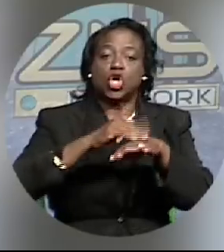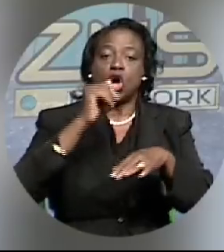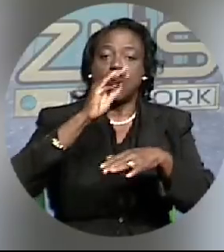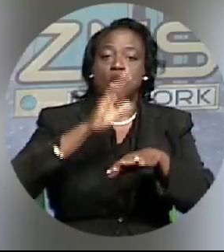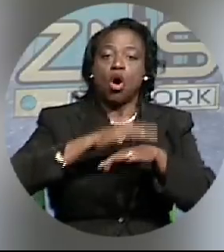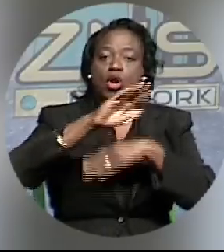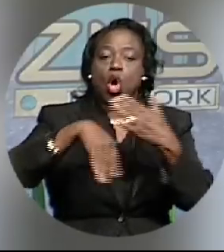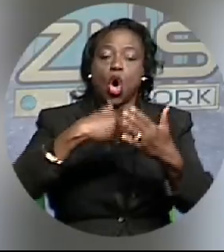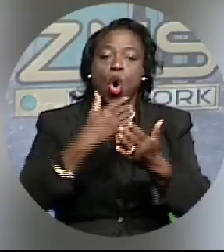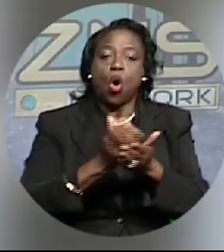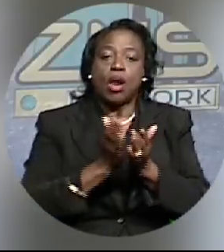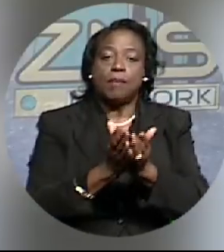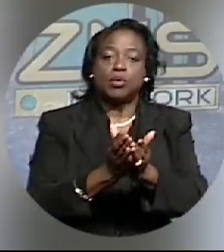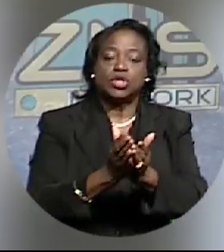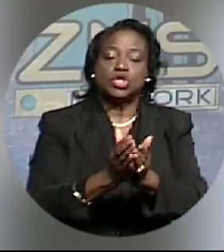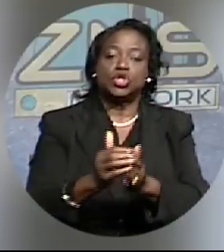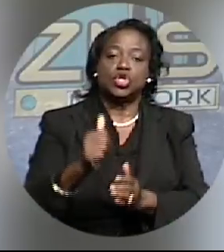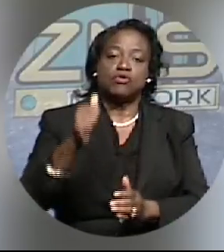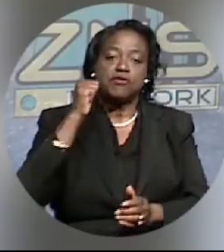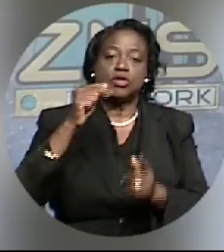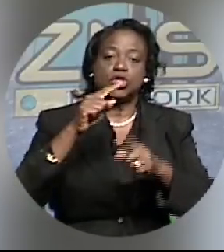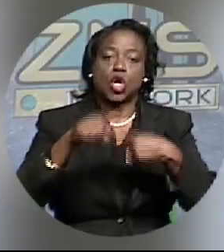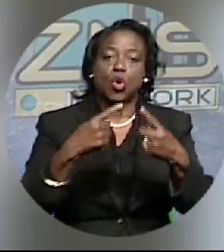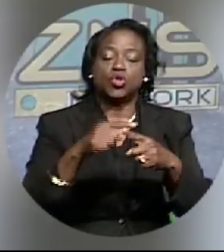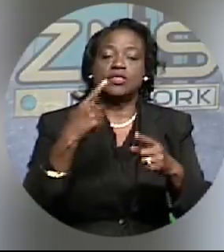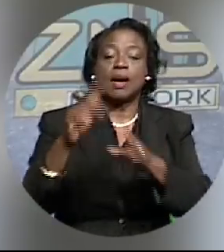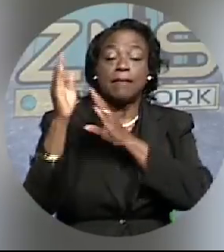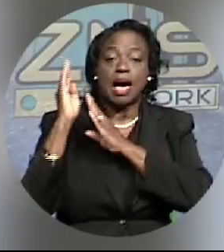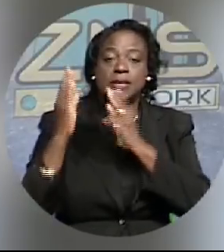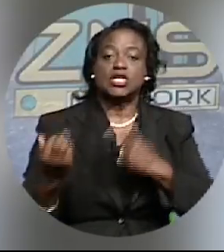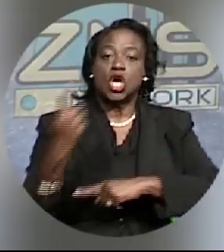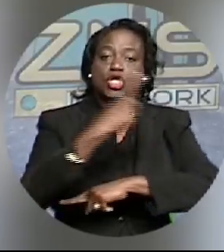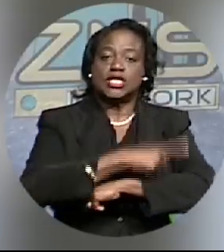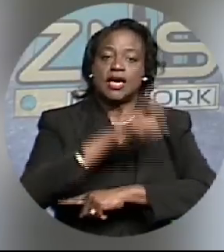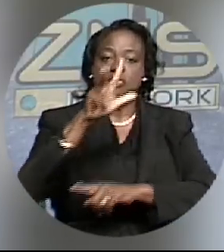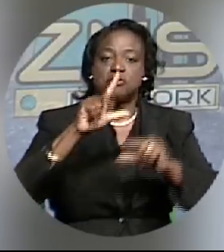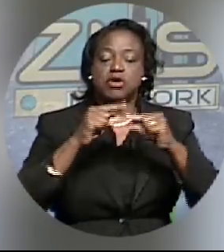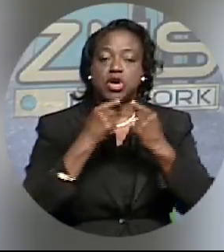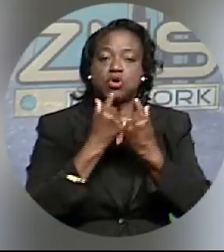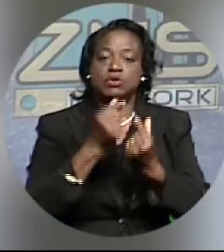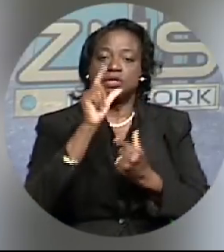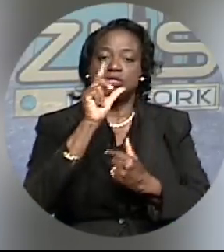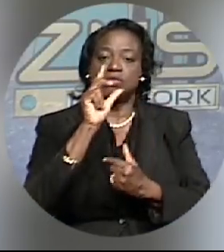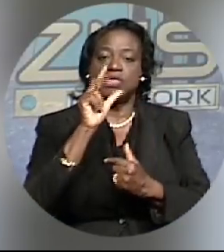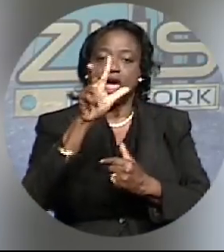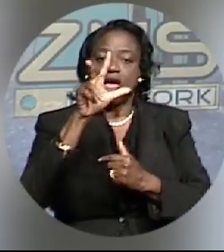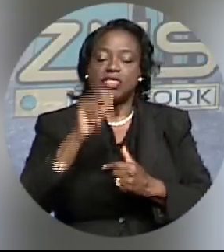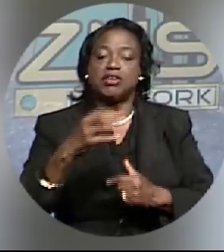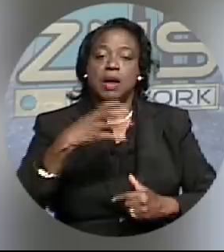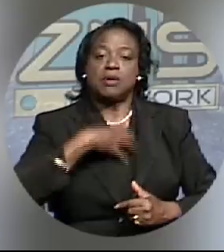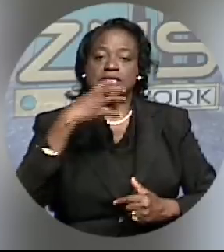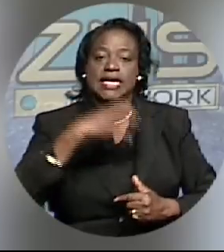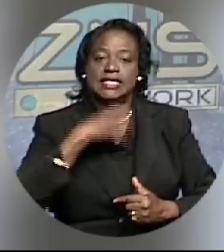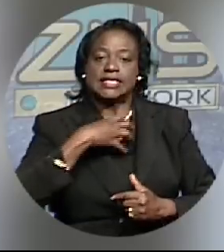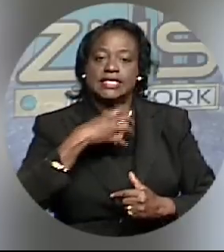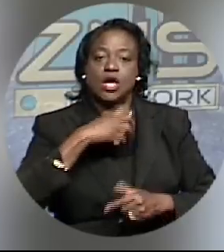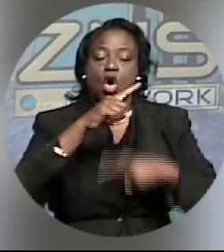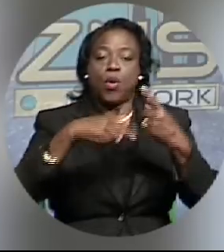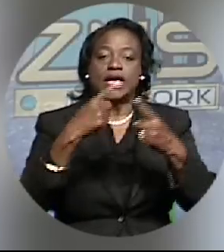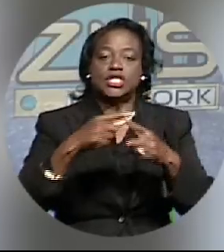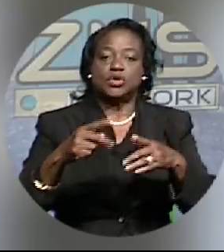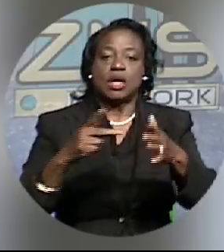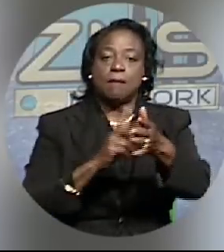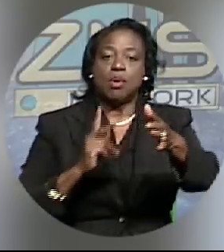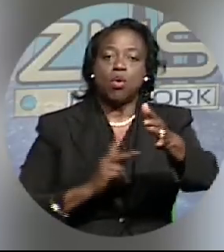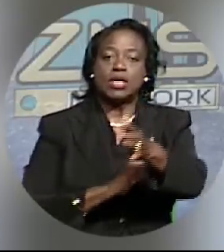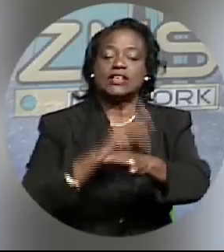cruise lines to boycott the Bahamas. Well, today, three groups made up of some 30 protesters took their plight to the Port of Miami, the